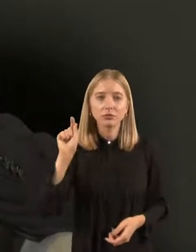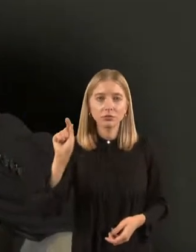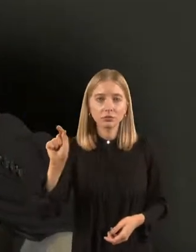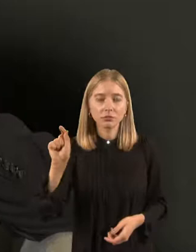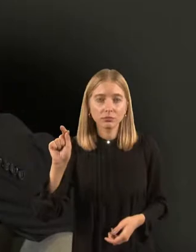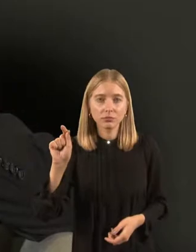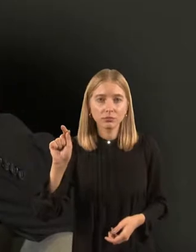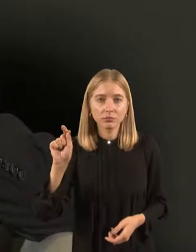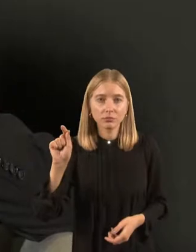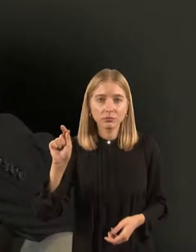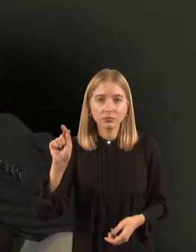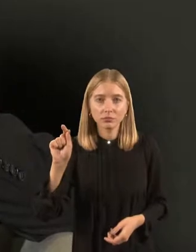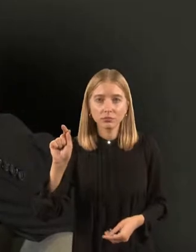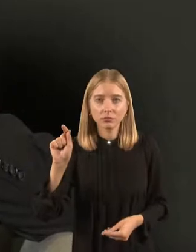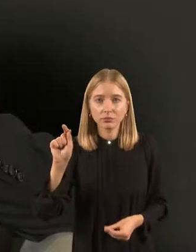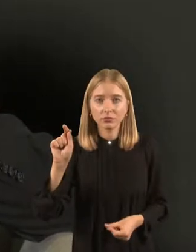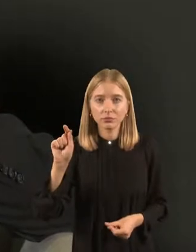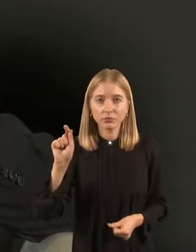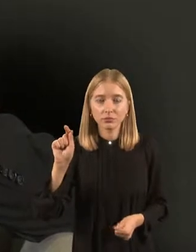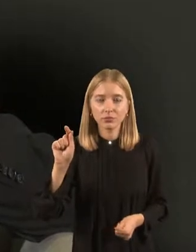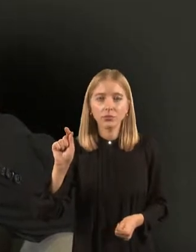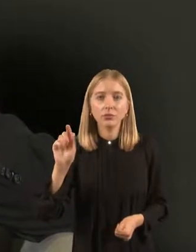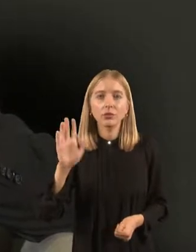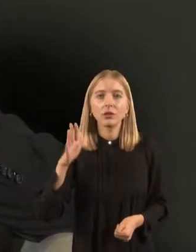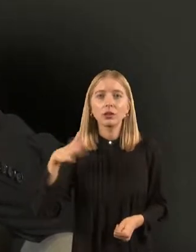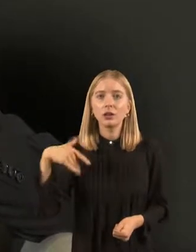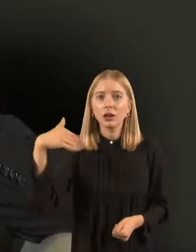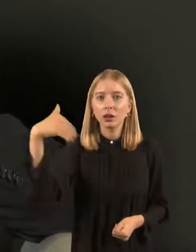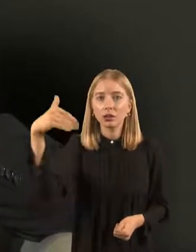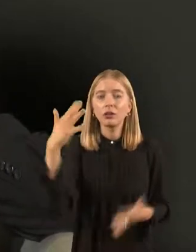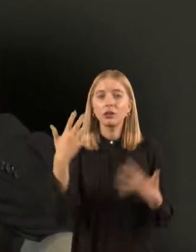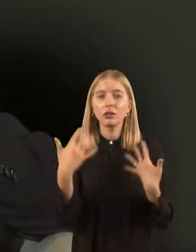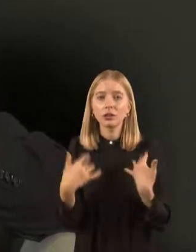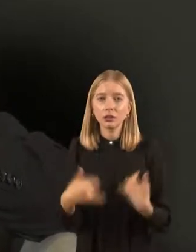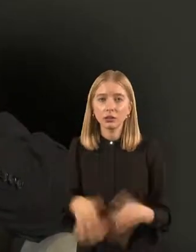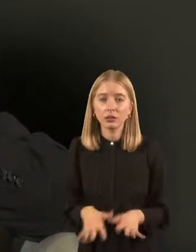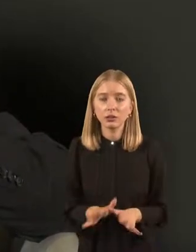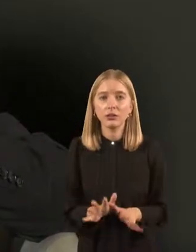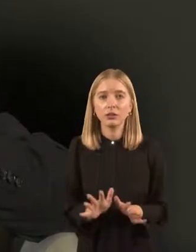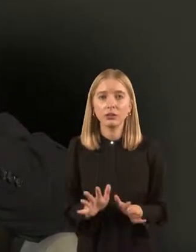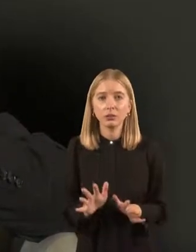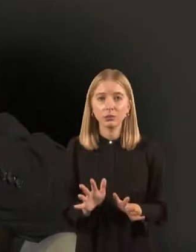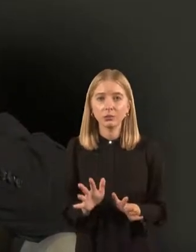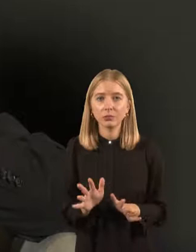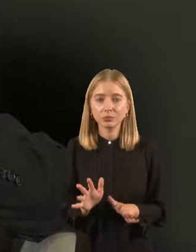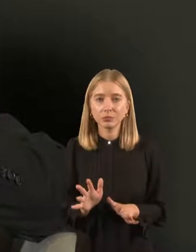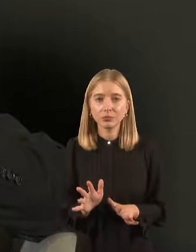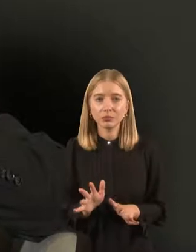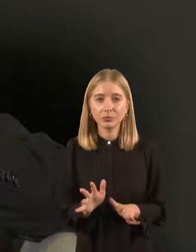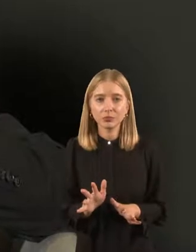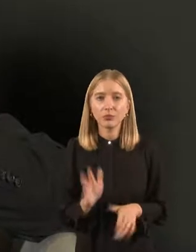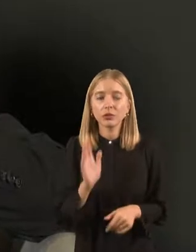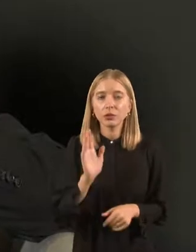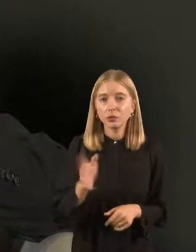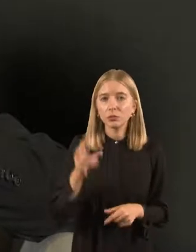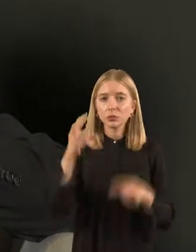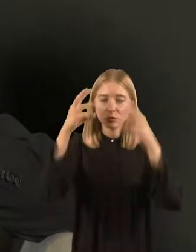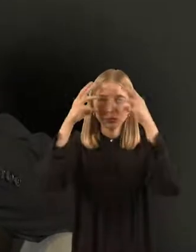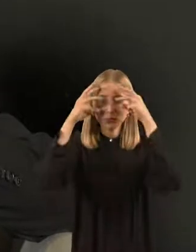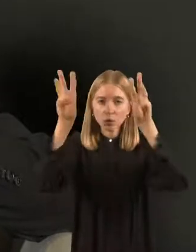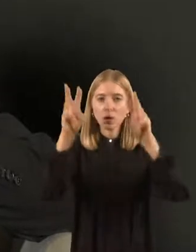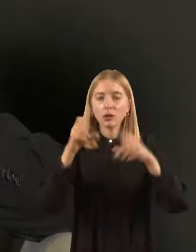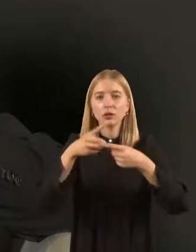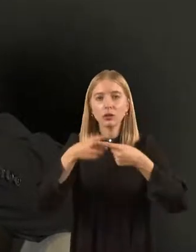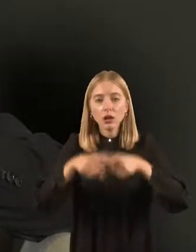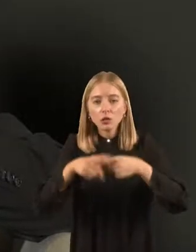advanced products with a low carbon footprint will dominate the market, as I was